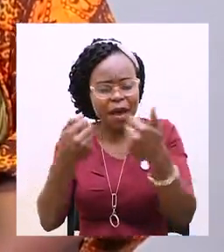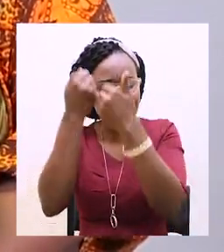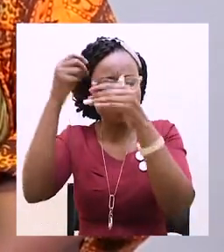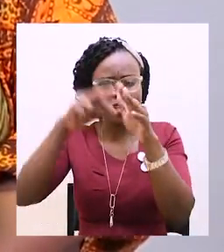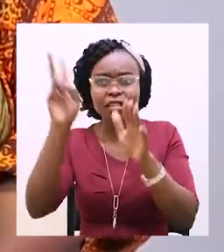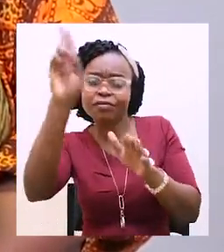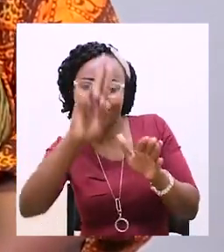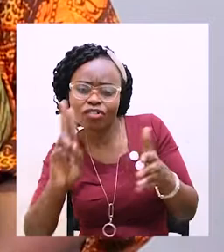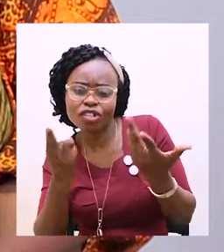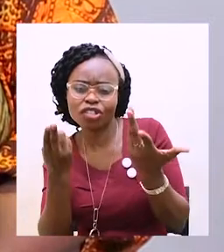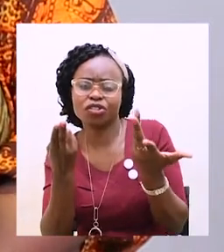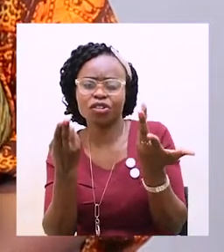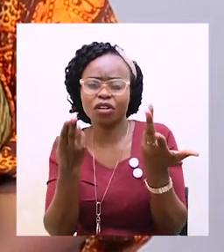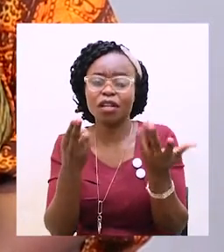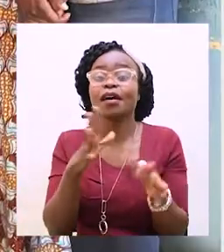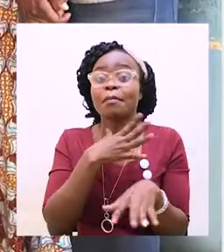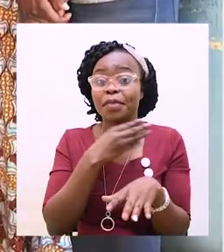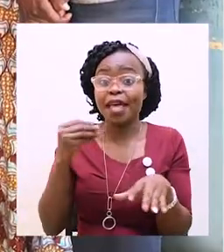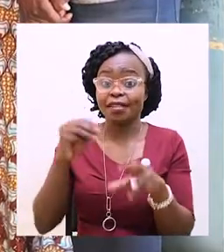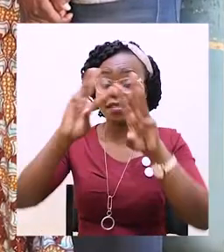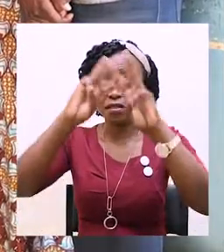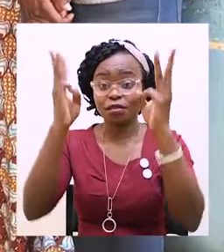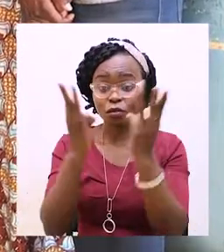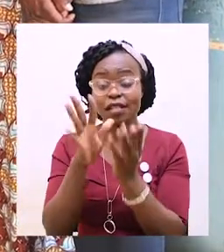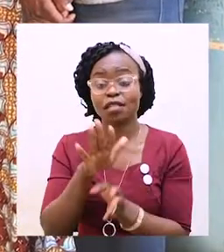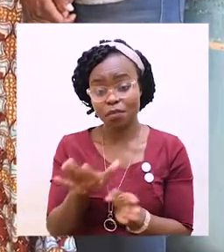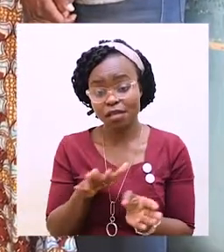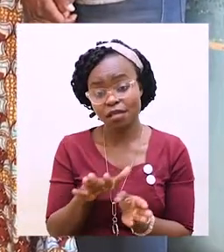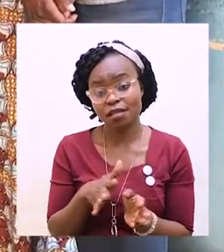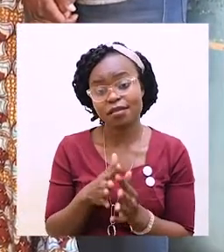regional and the global spaces.